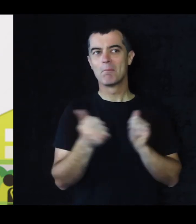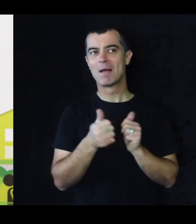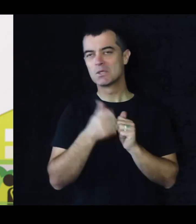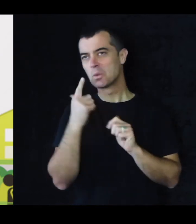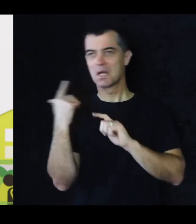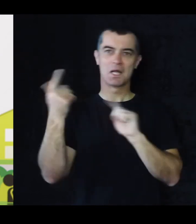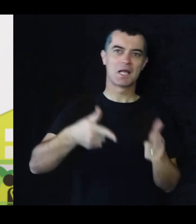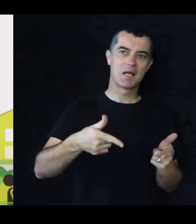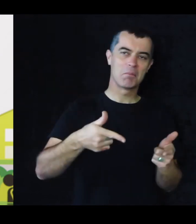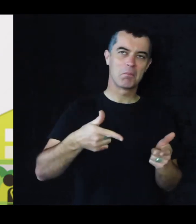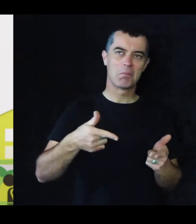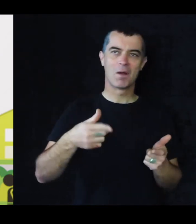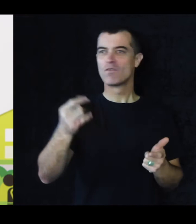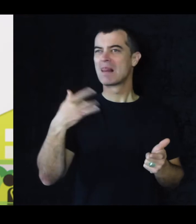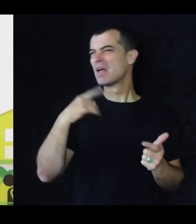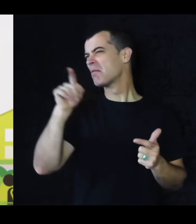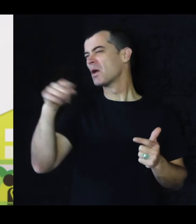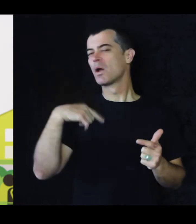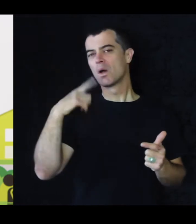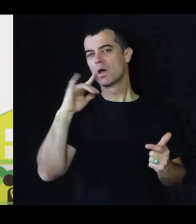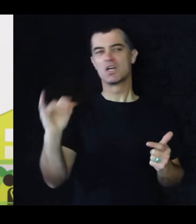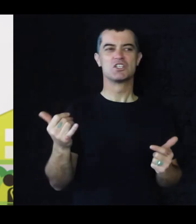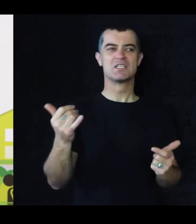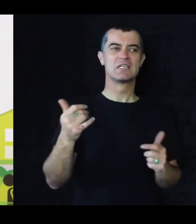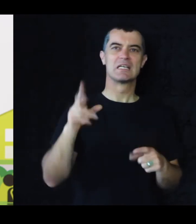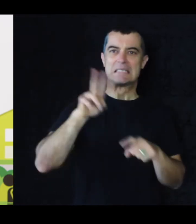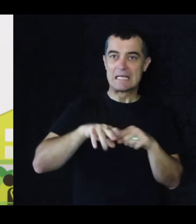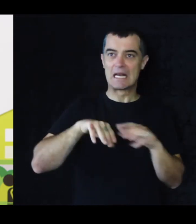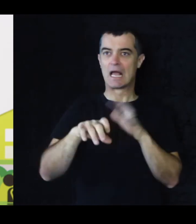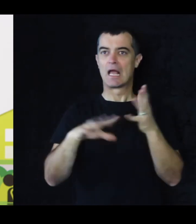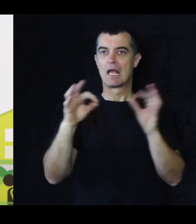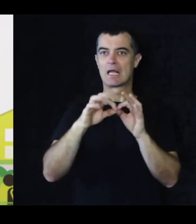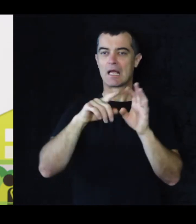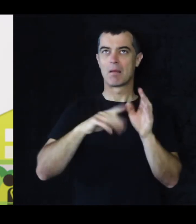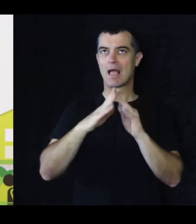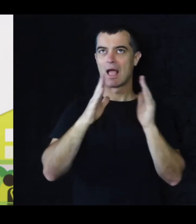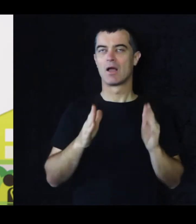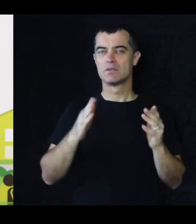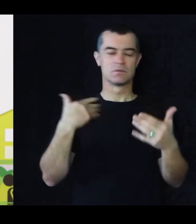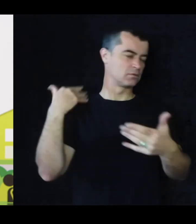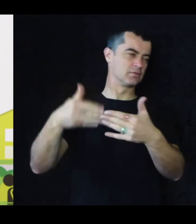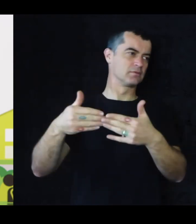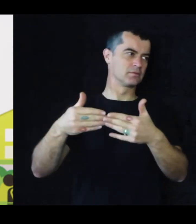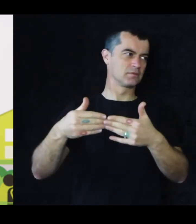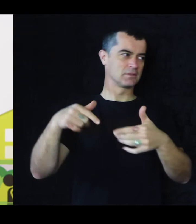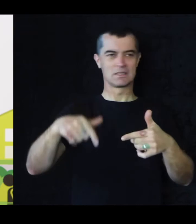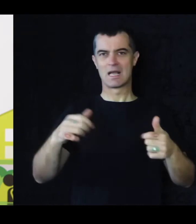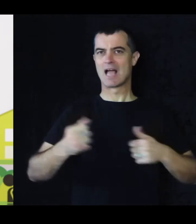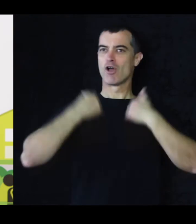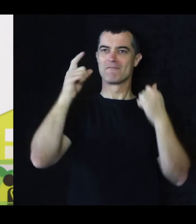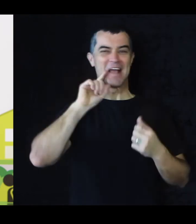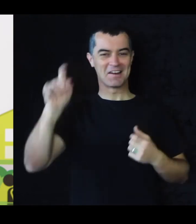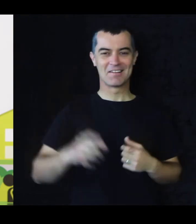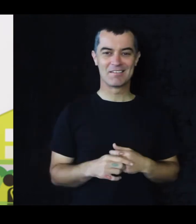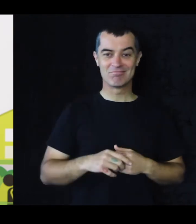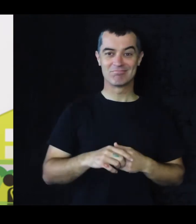my mates would come around from up the street, and we would, sit in my cubby house, and we'd just shut off, having